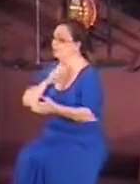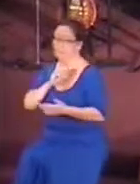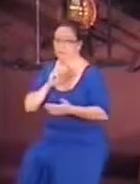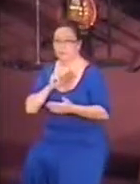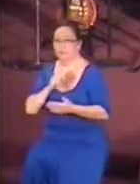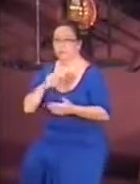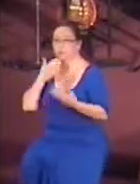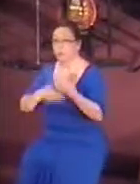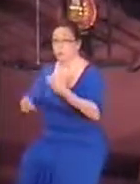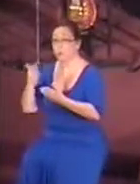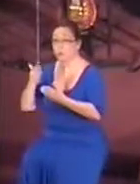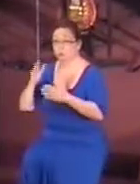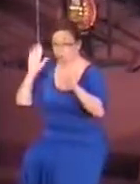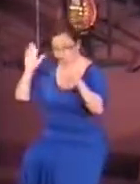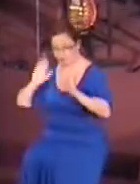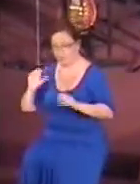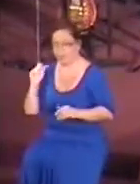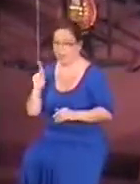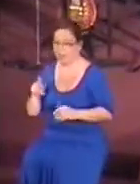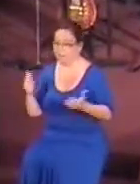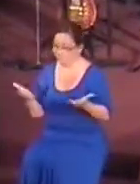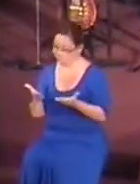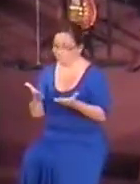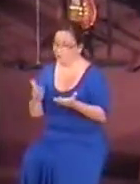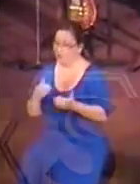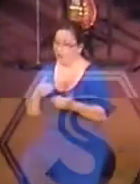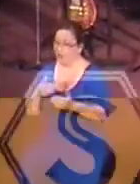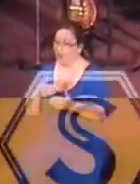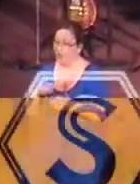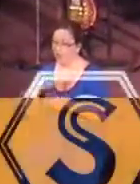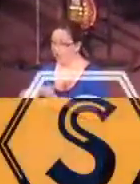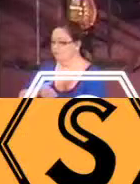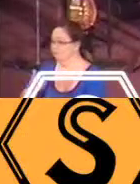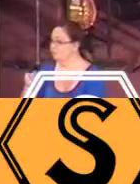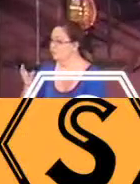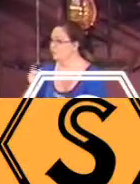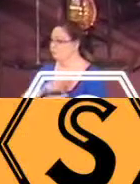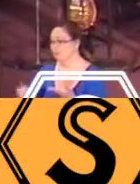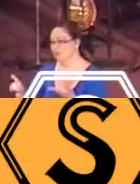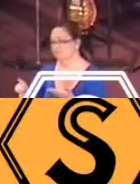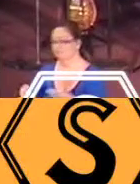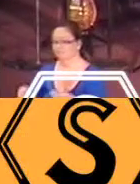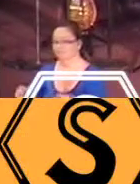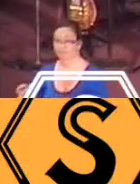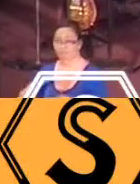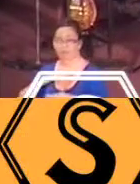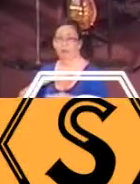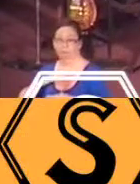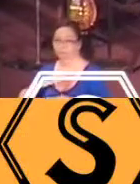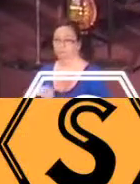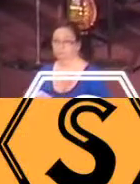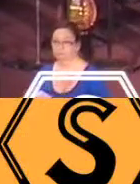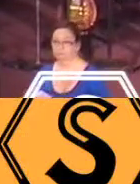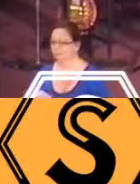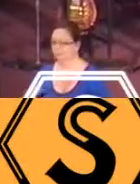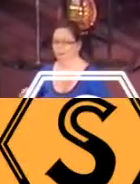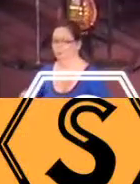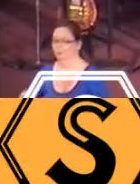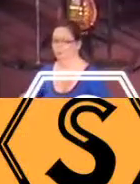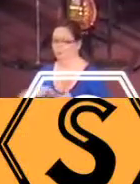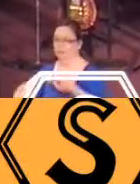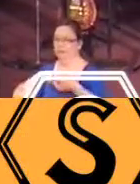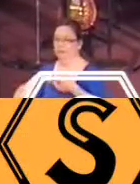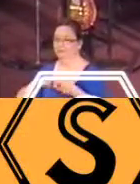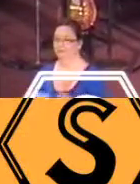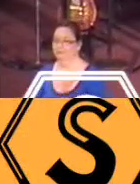Well, good morning to you. It is great to be back after a couple weeks off. Angel and I were able to get away and go down to the beach and wake up at 5:45